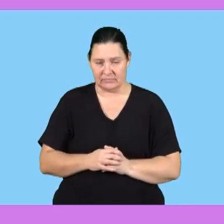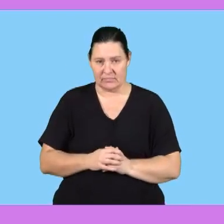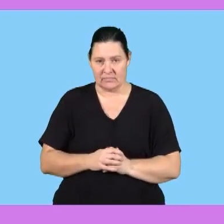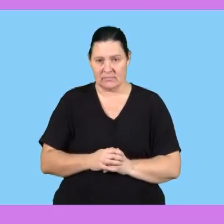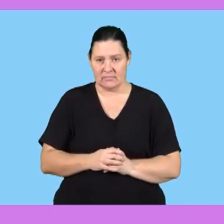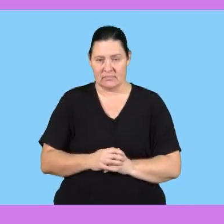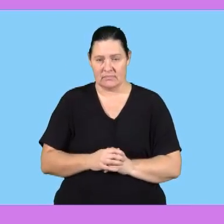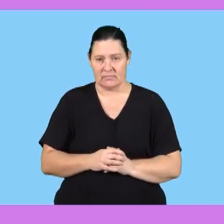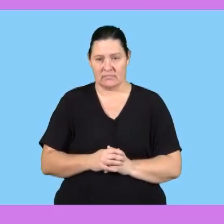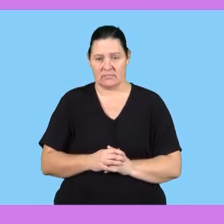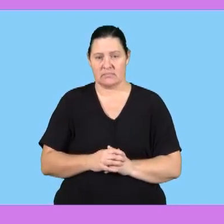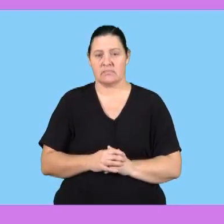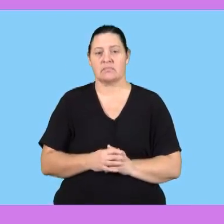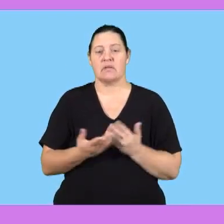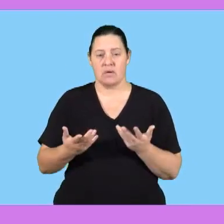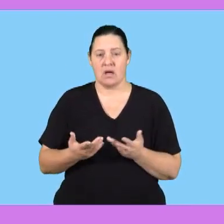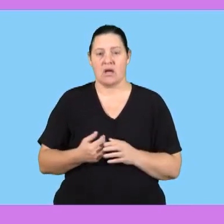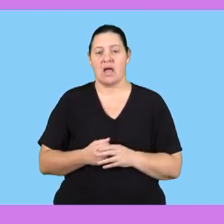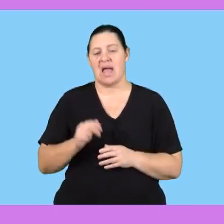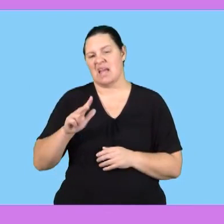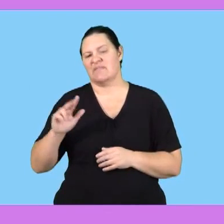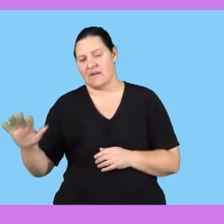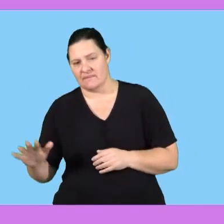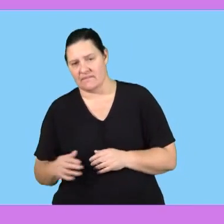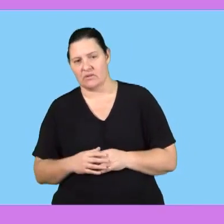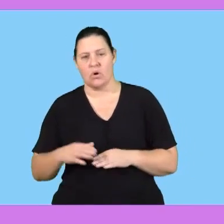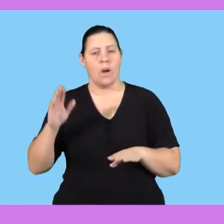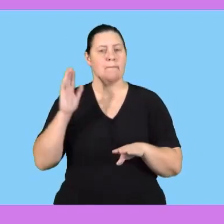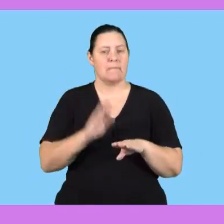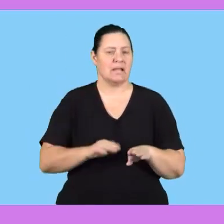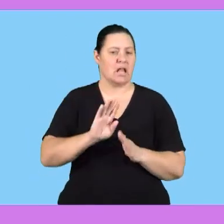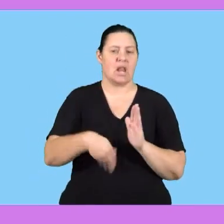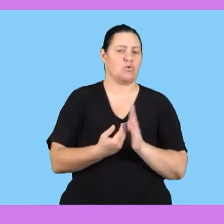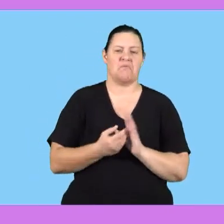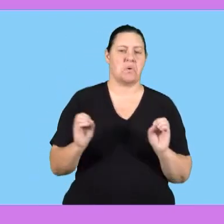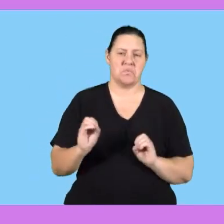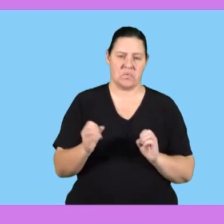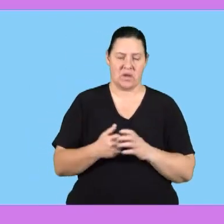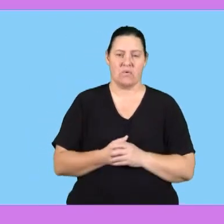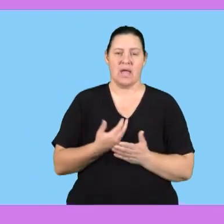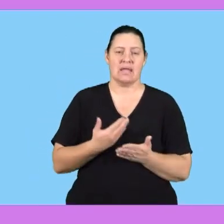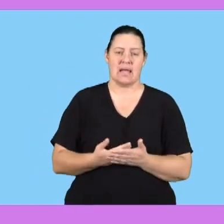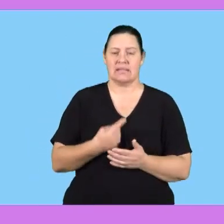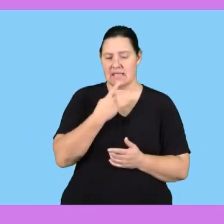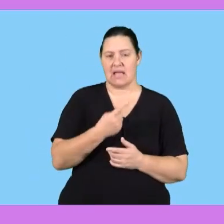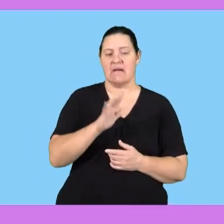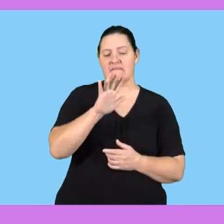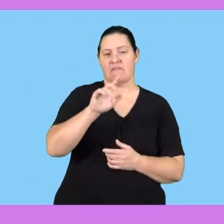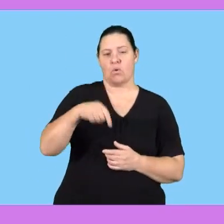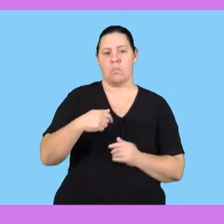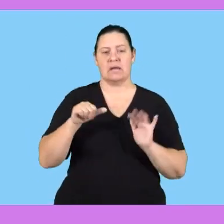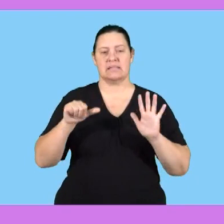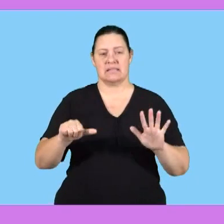right? So 5.69, and it continues at 5. So in this case, no penalty for rounding off. So we indicate that is